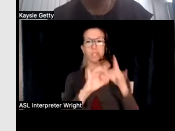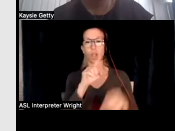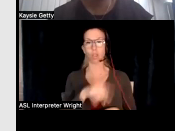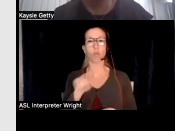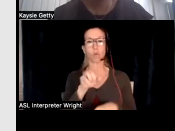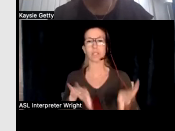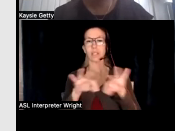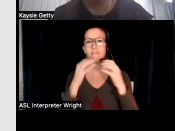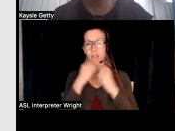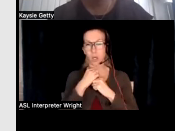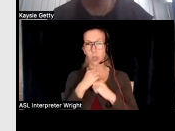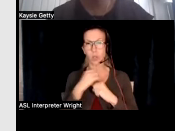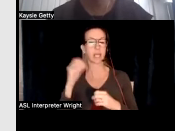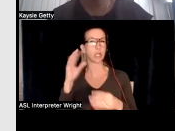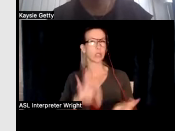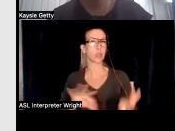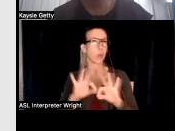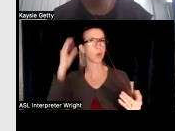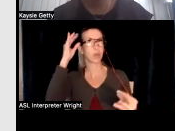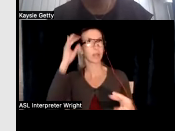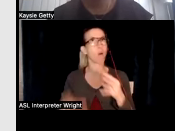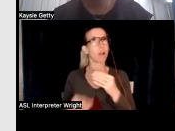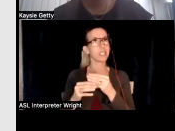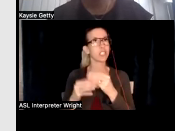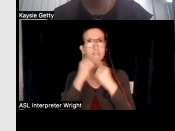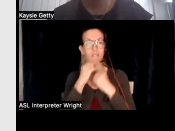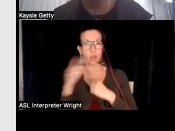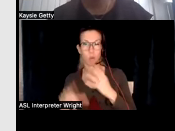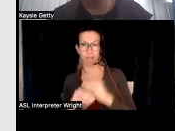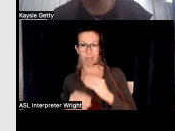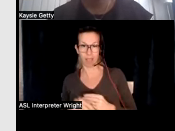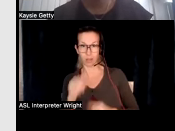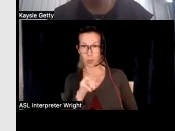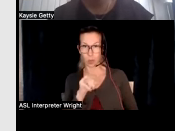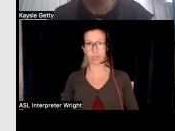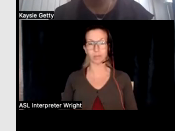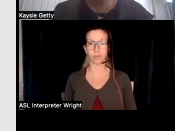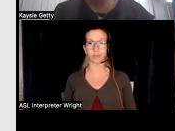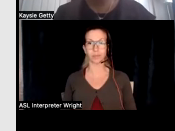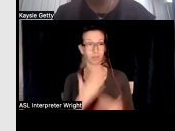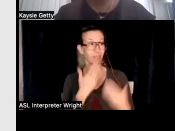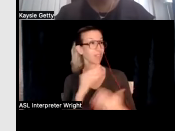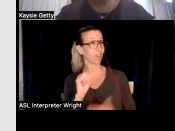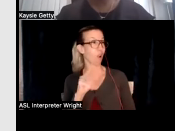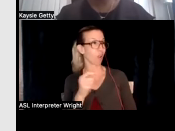it is to think about those additional values that you would bring or you would add to these. Thanks, Arthur.